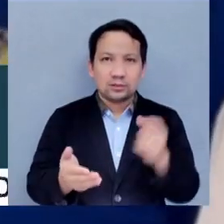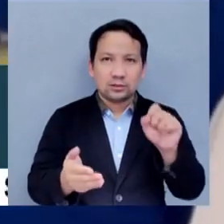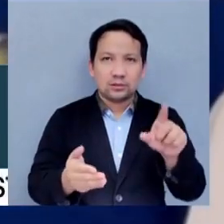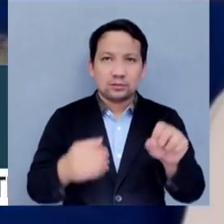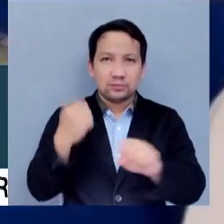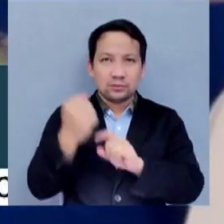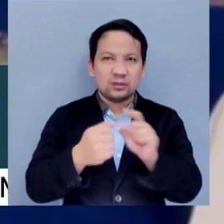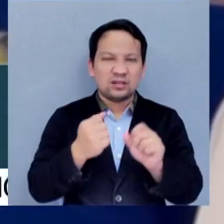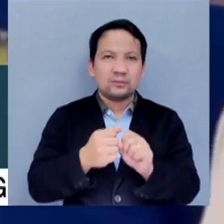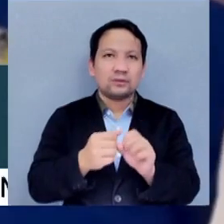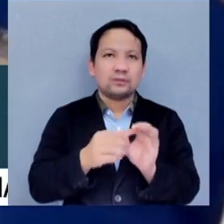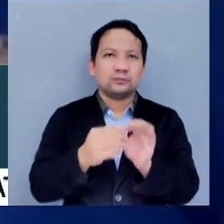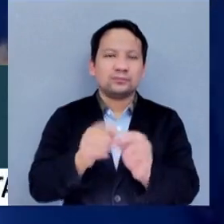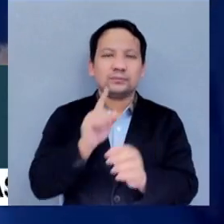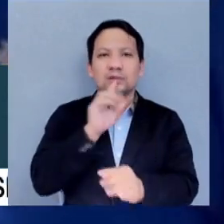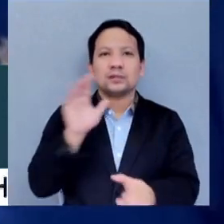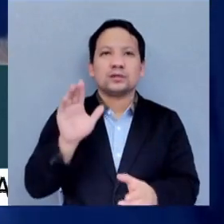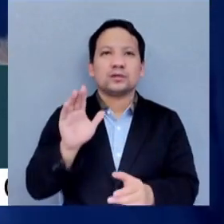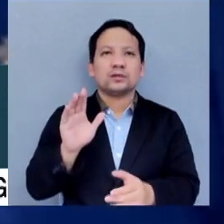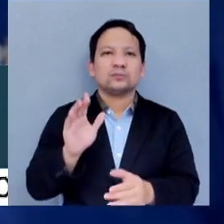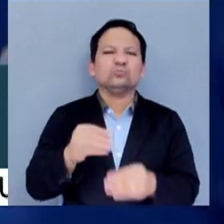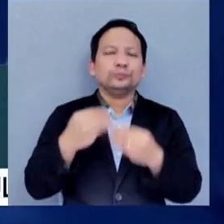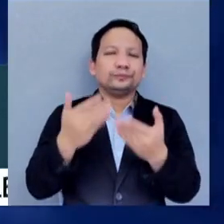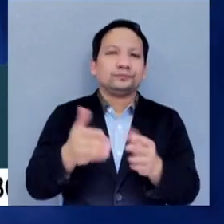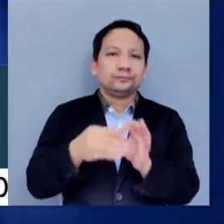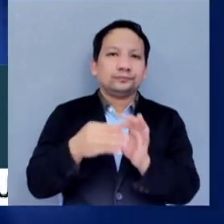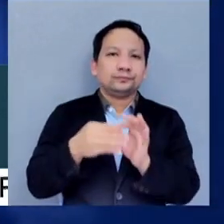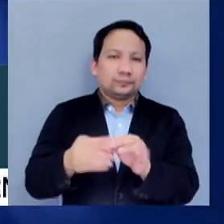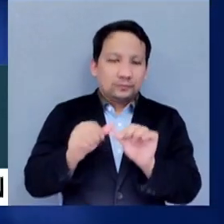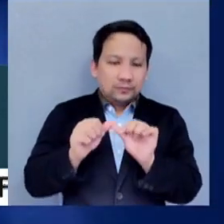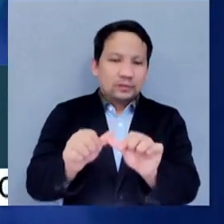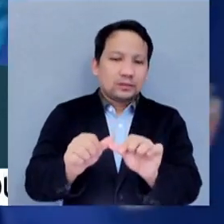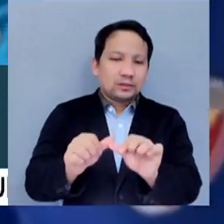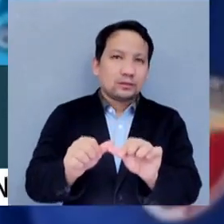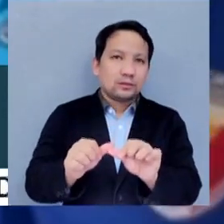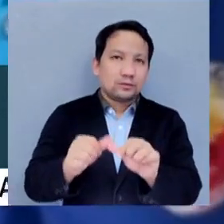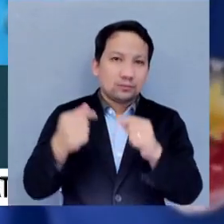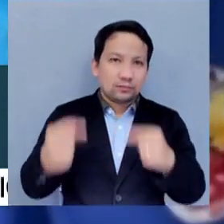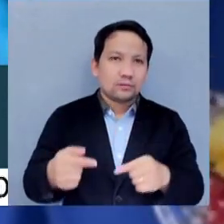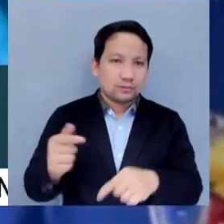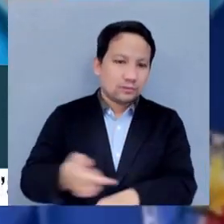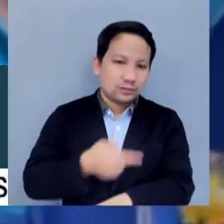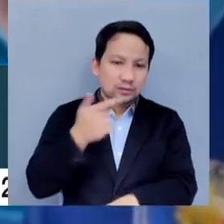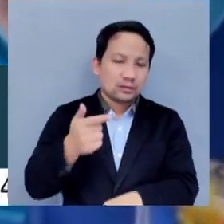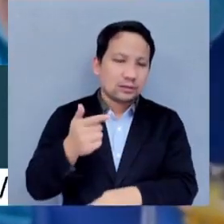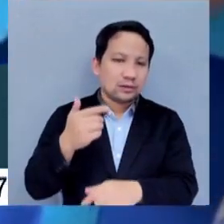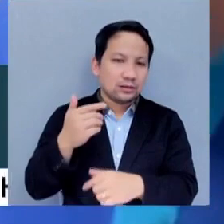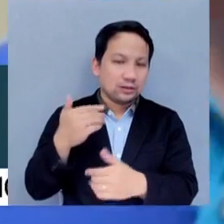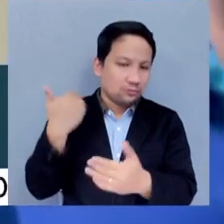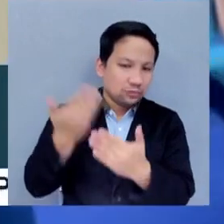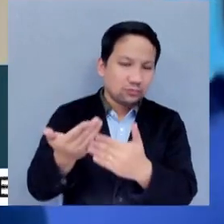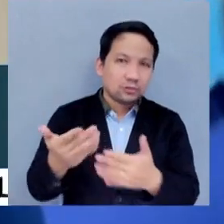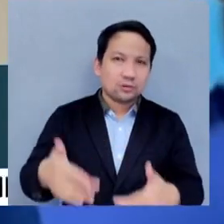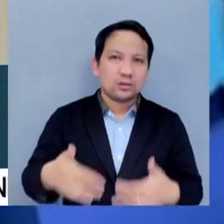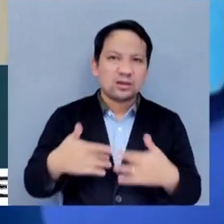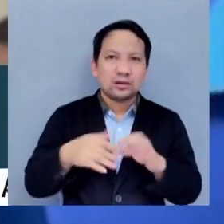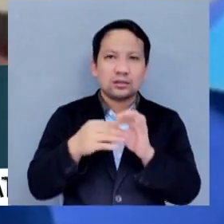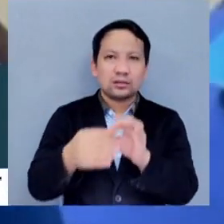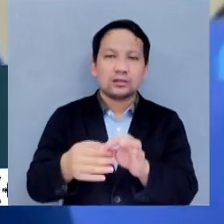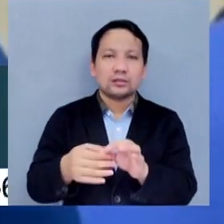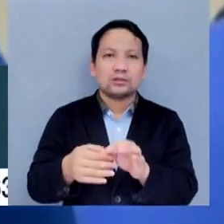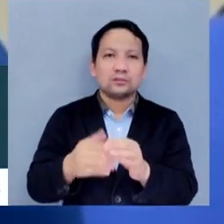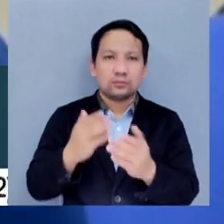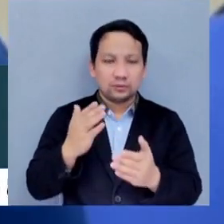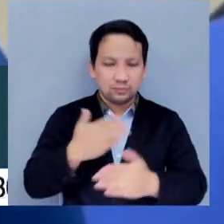says that he promised his son that he will fight till the end, even if it would risk his life. Members of VACC were all happy that